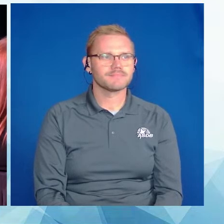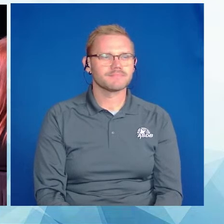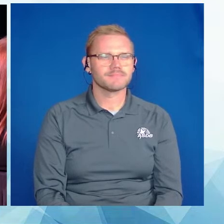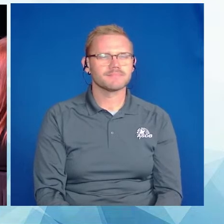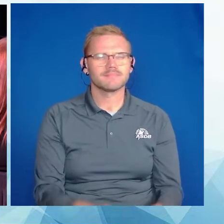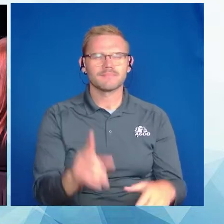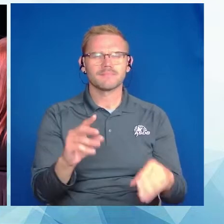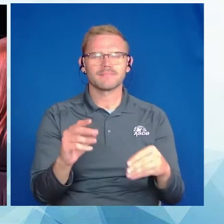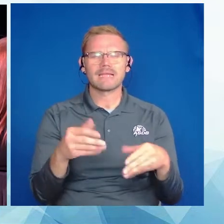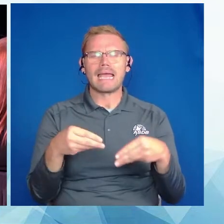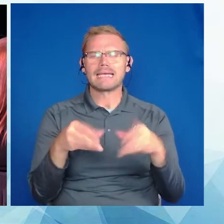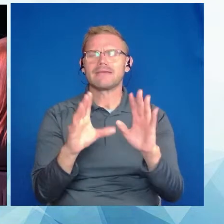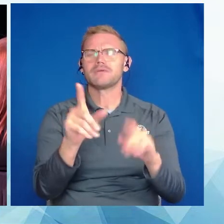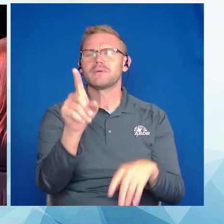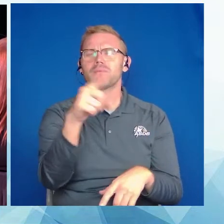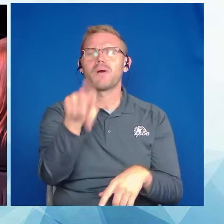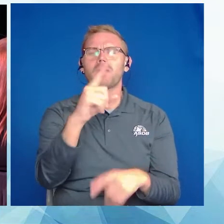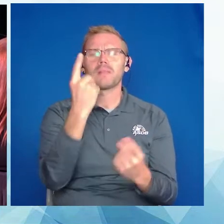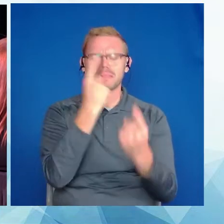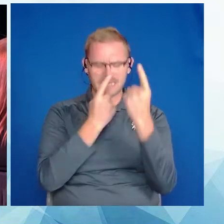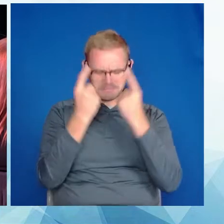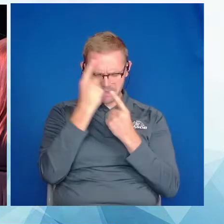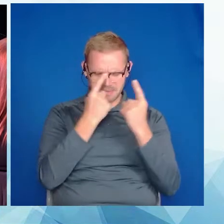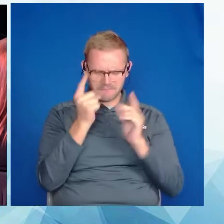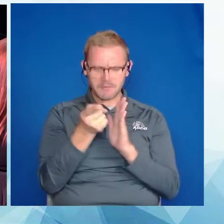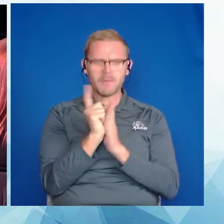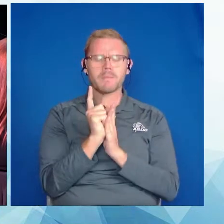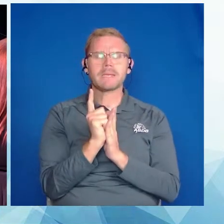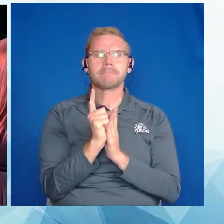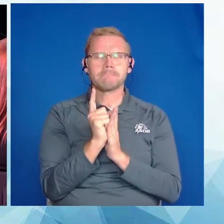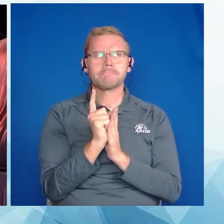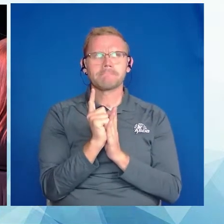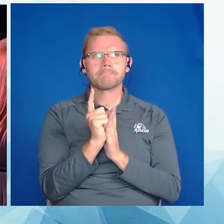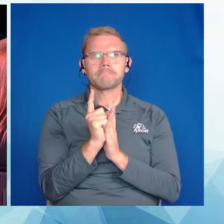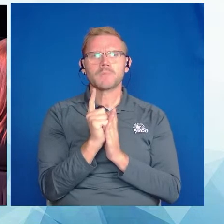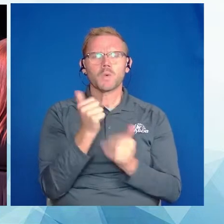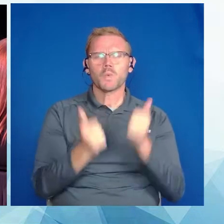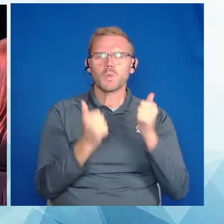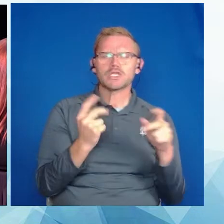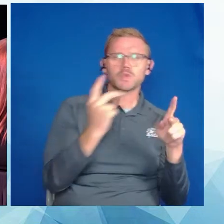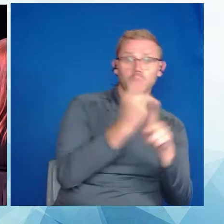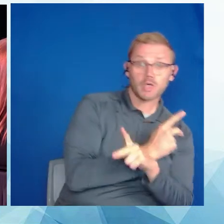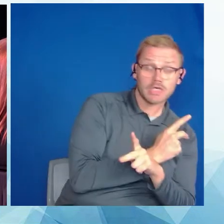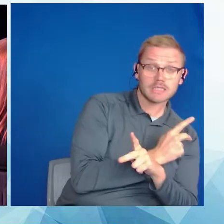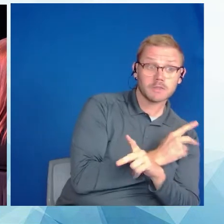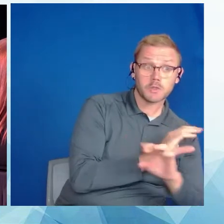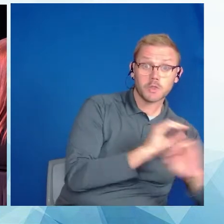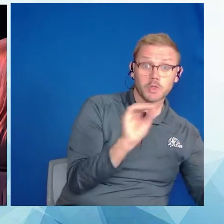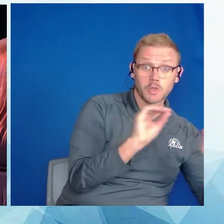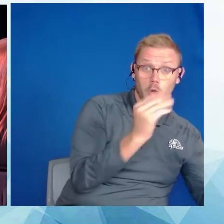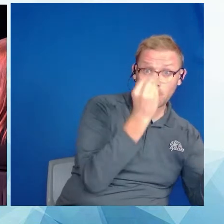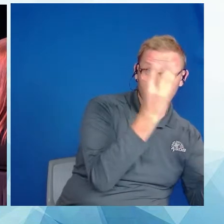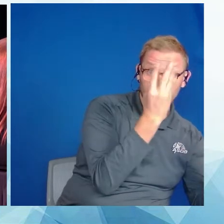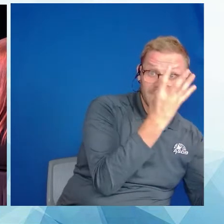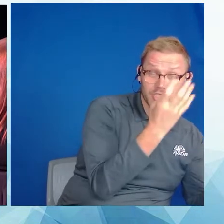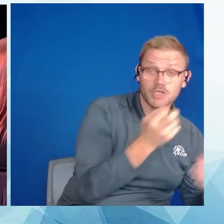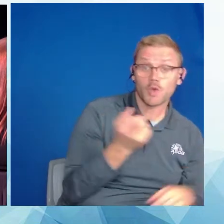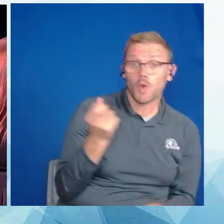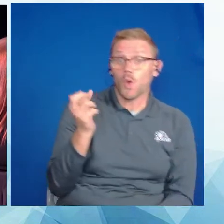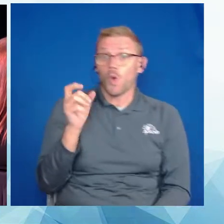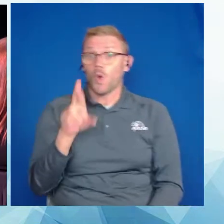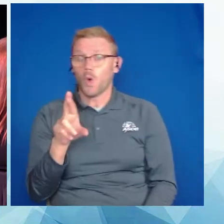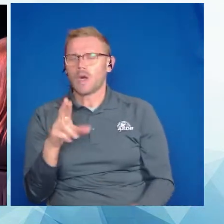I'll give you a second to think about that. What was worse, no information